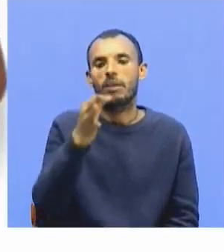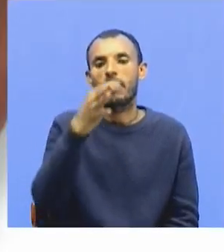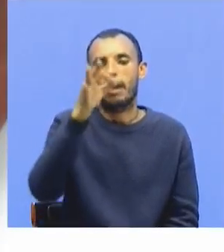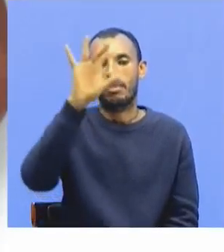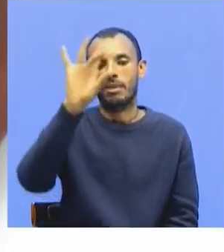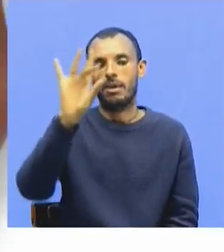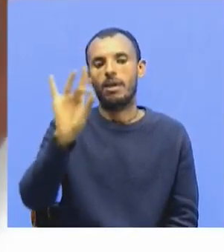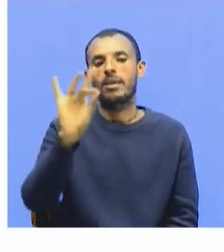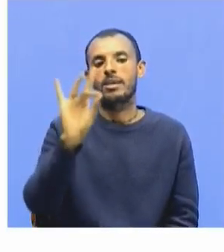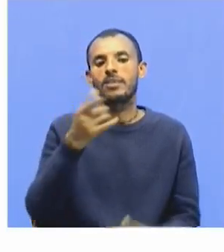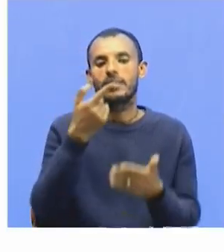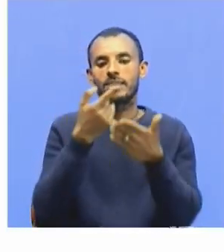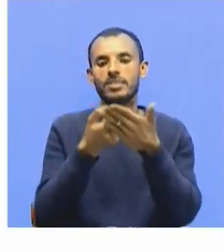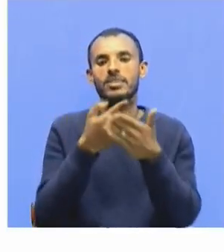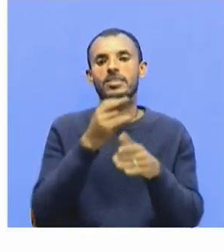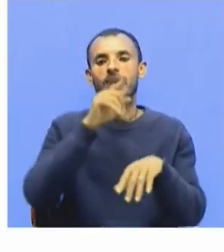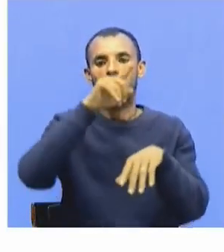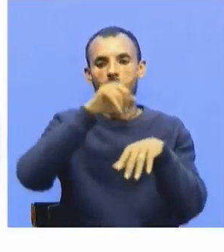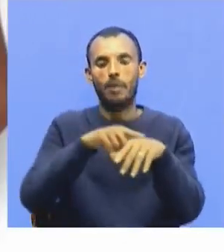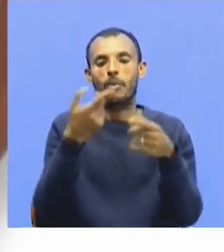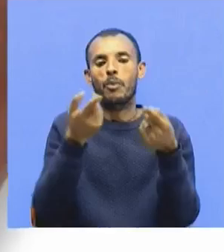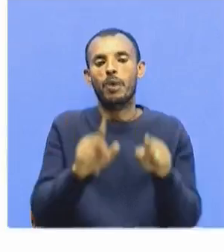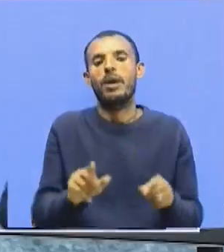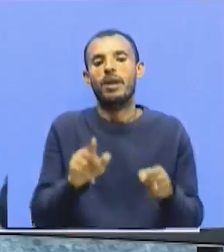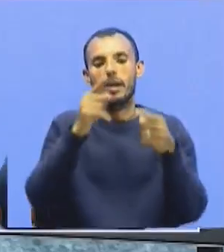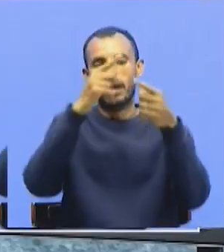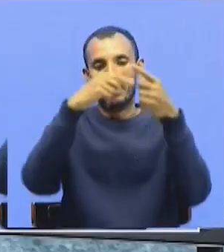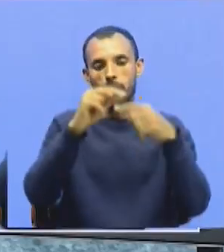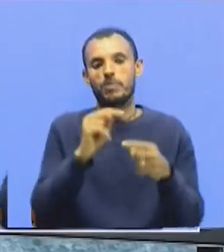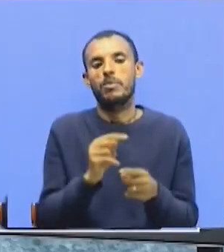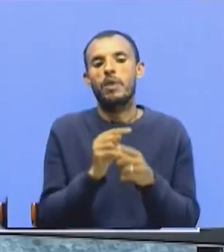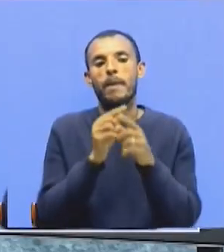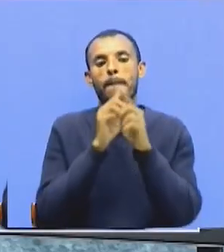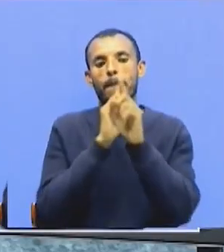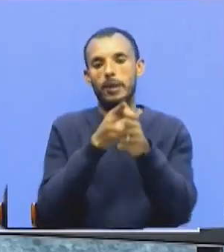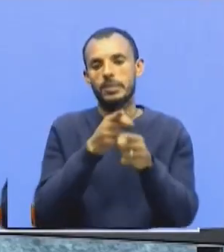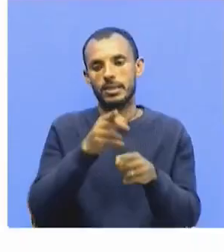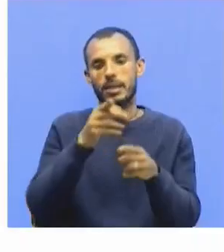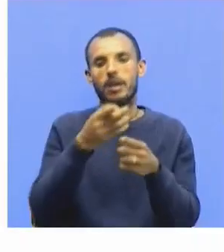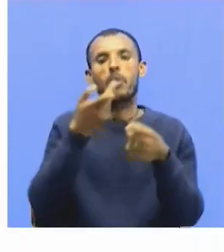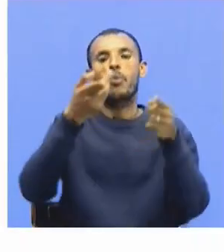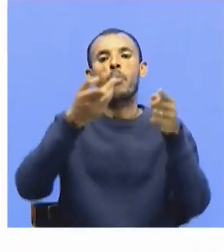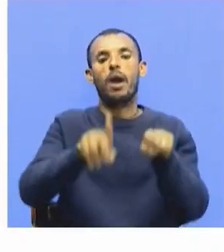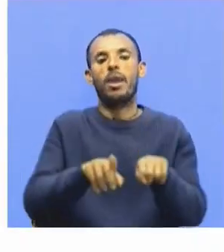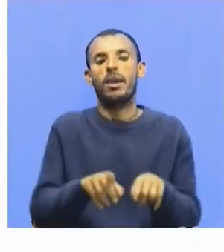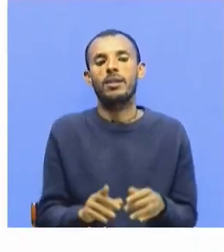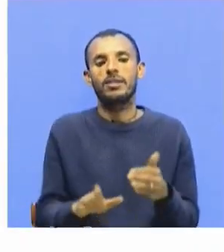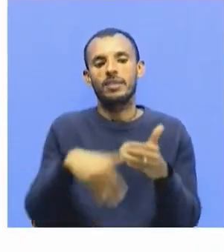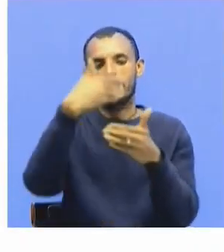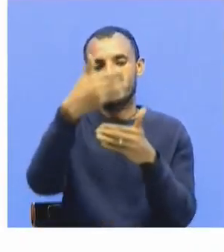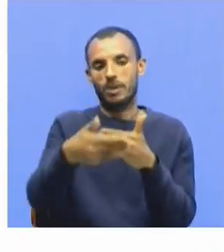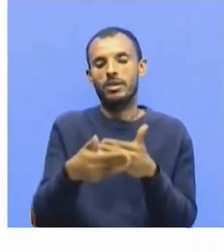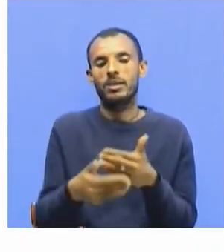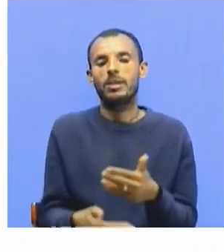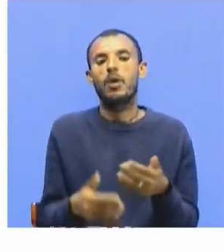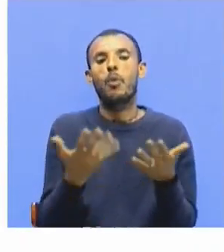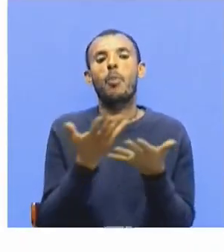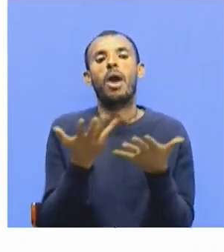1998. This is the time when we come to and mention about when. The next one is we can mention to